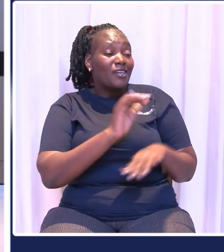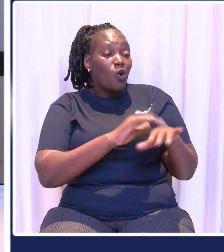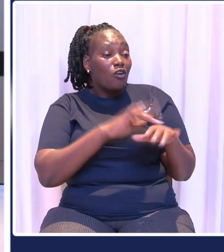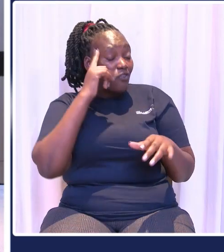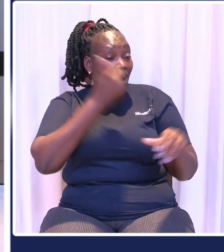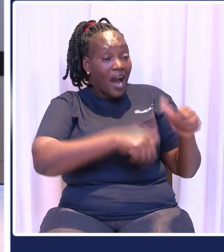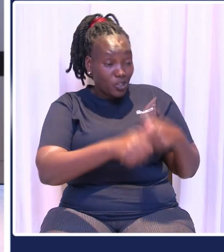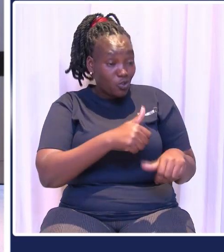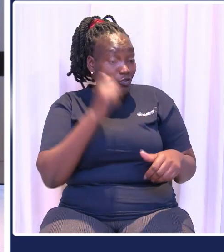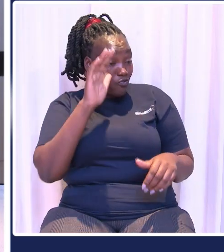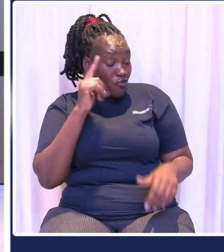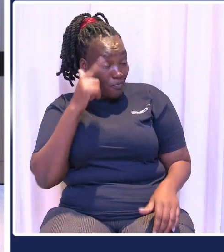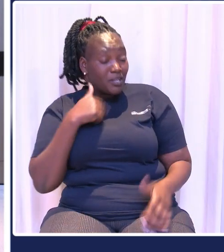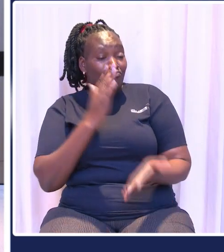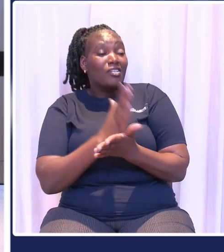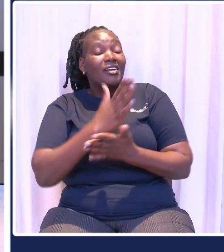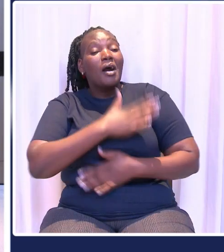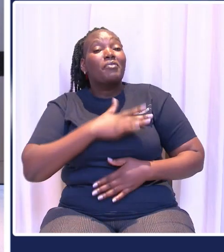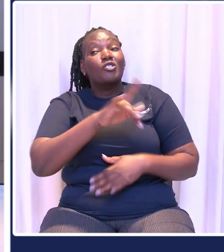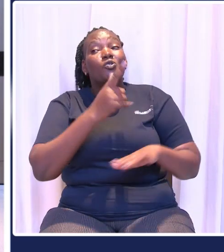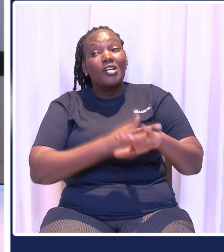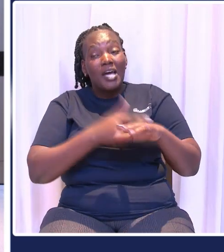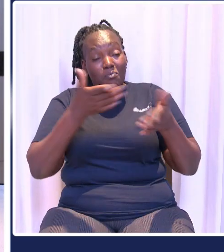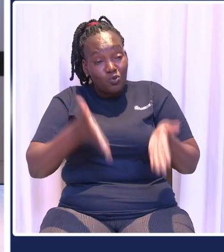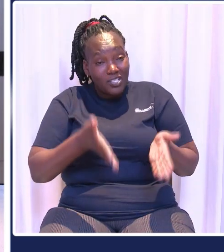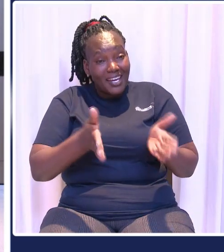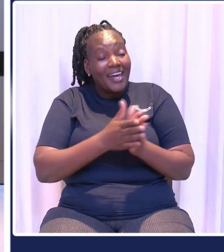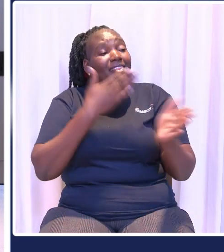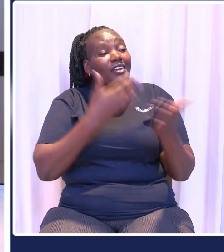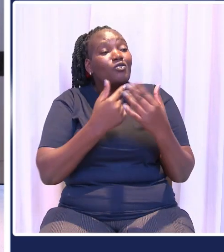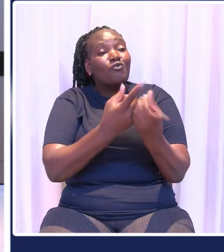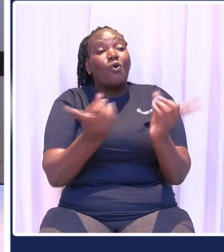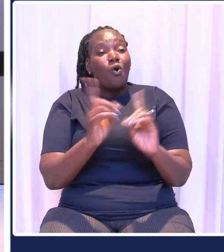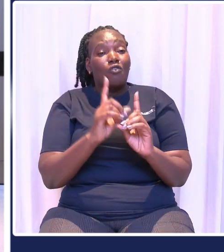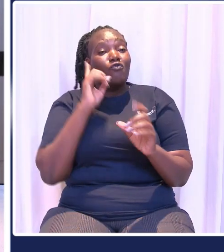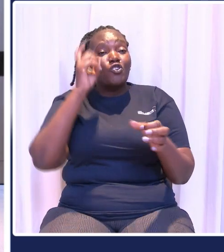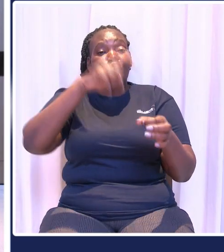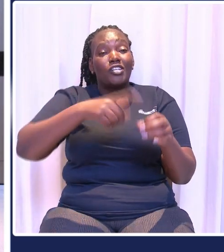much, Shuaib. I really appreciate your time today. And thank you to everyone for joining.